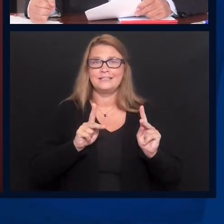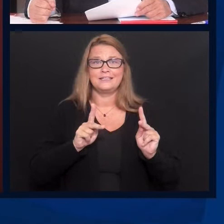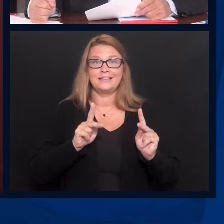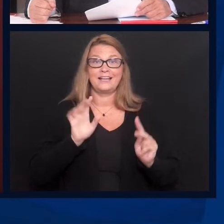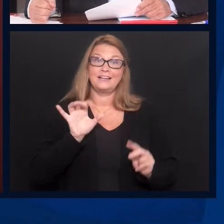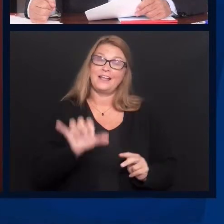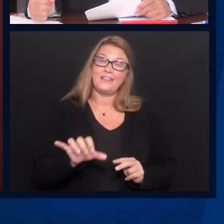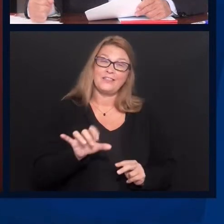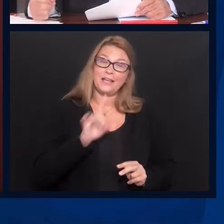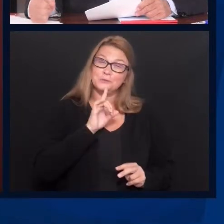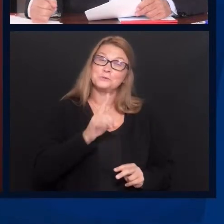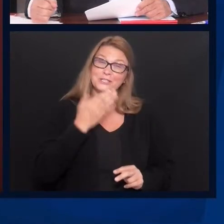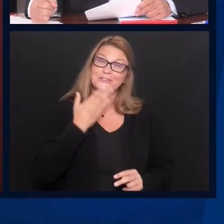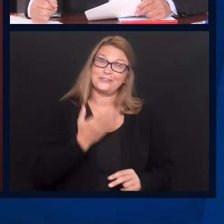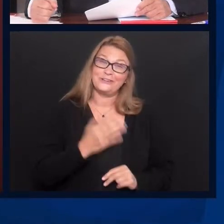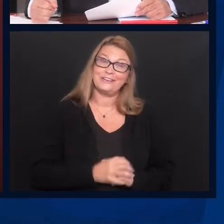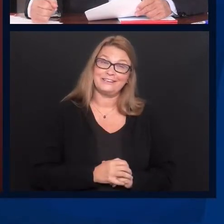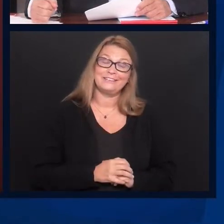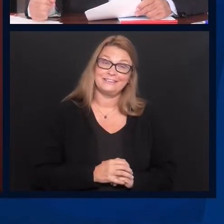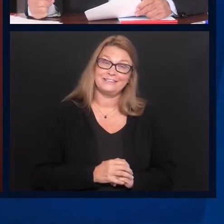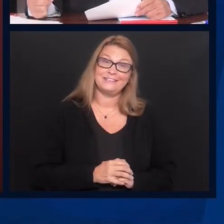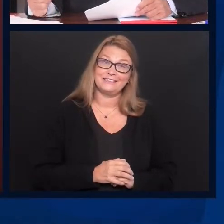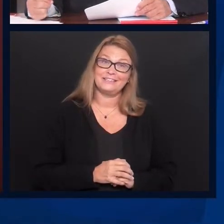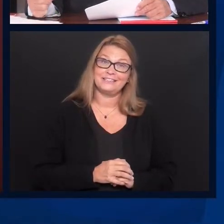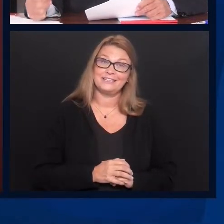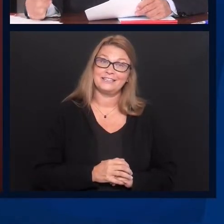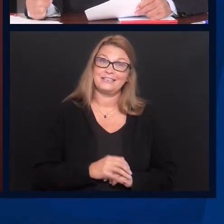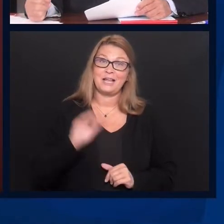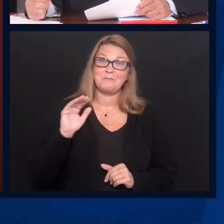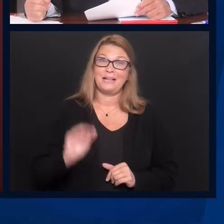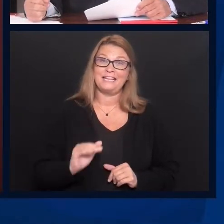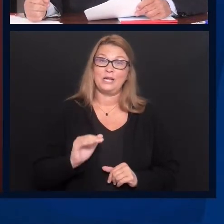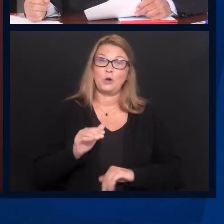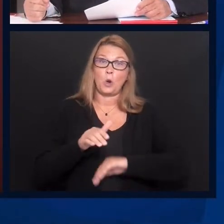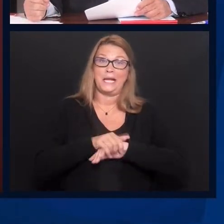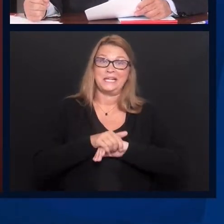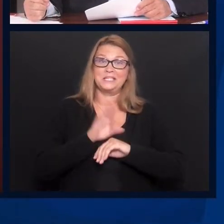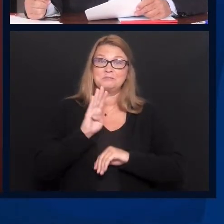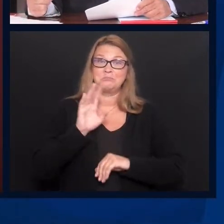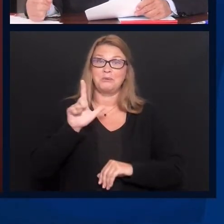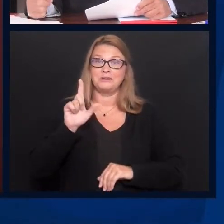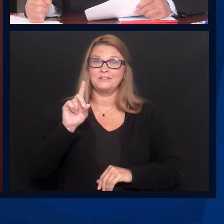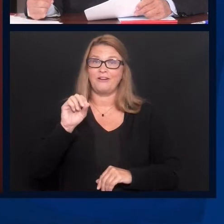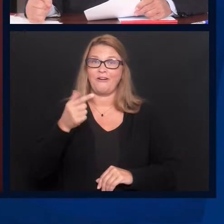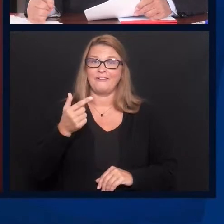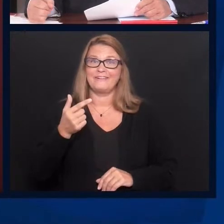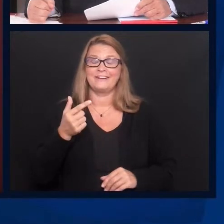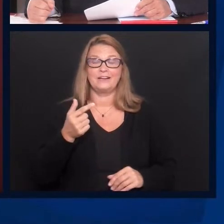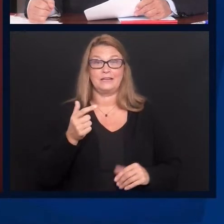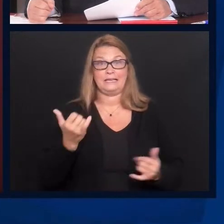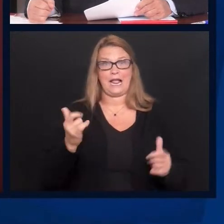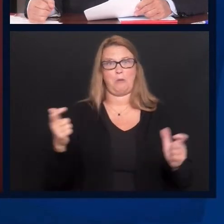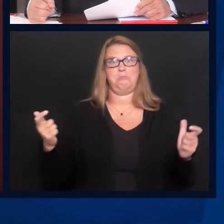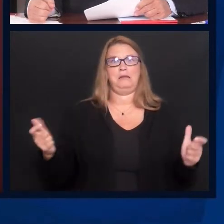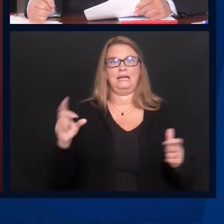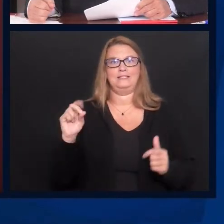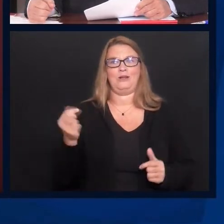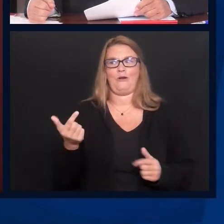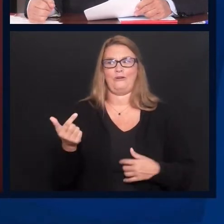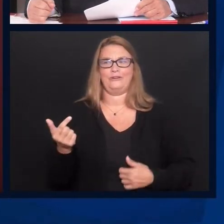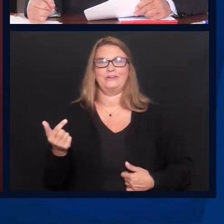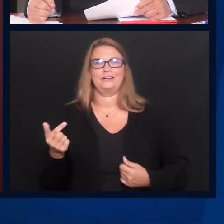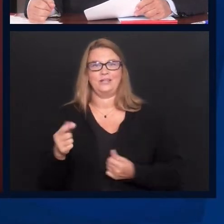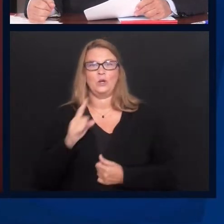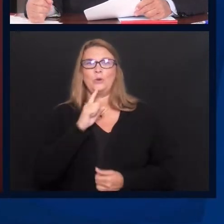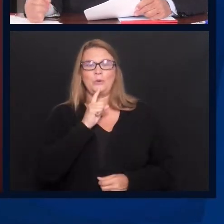better? I mean, really and truly, the little old English bulldog that got to be a big English bulldog, really